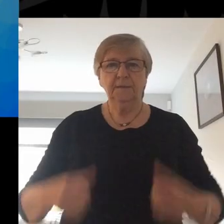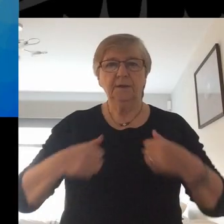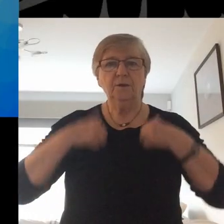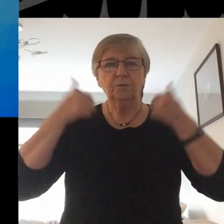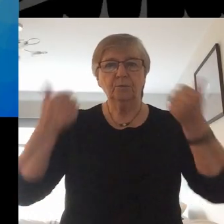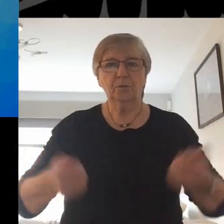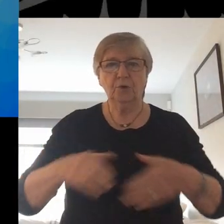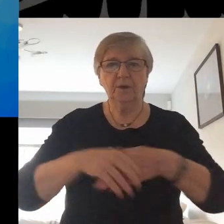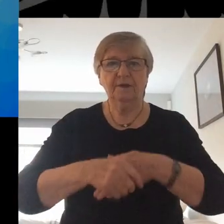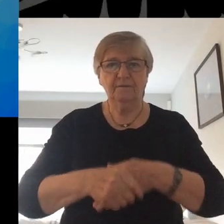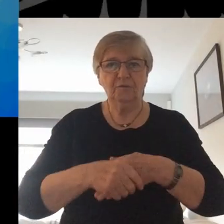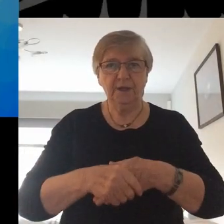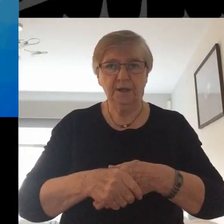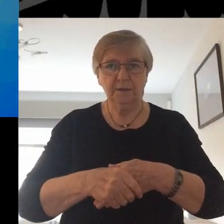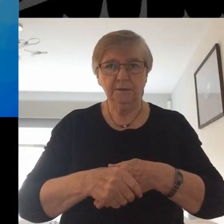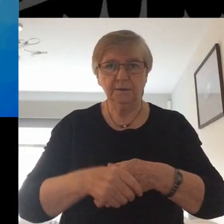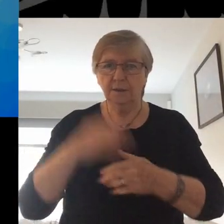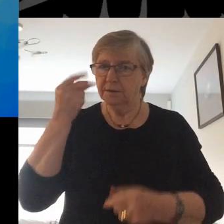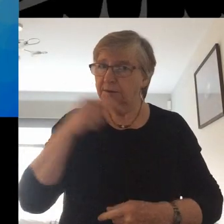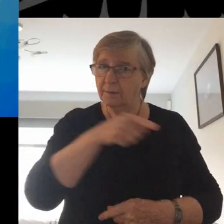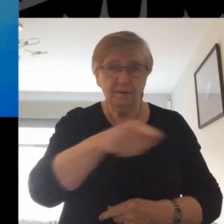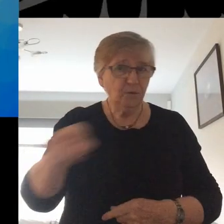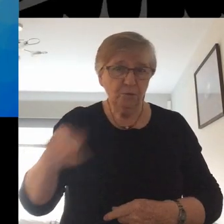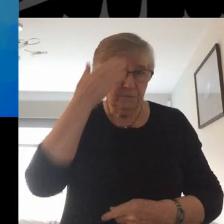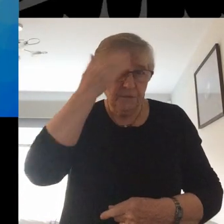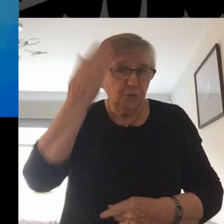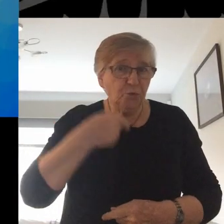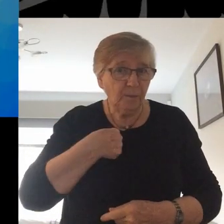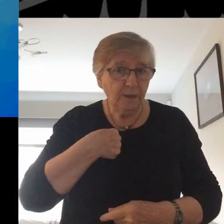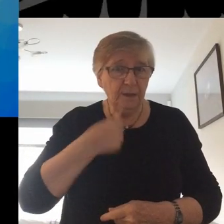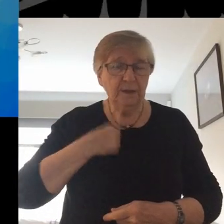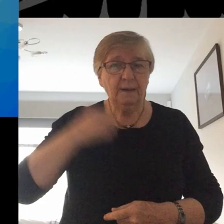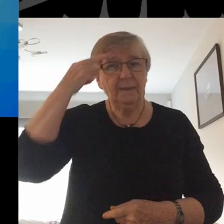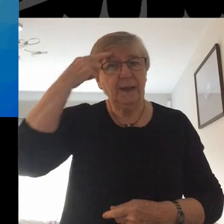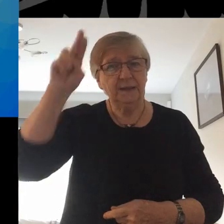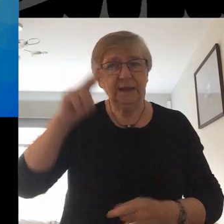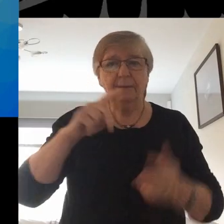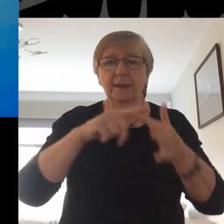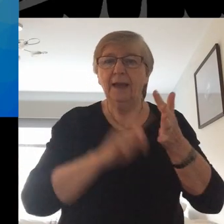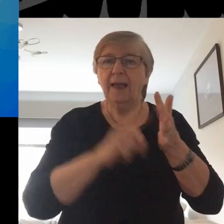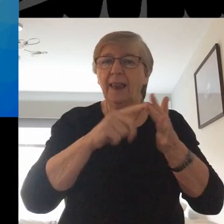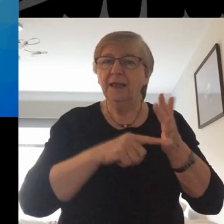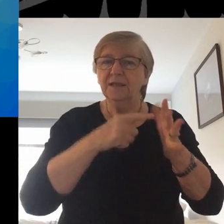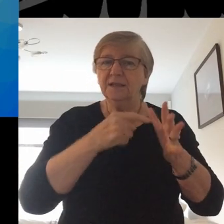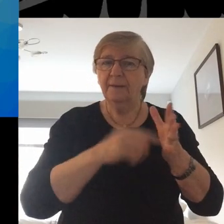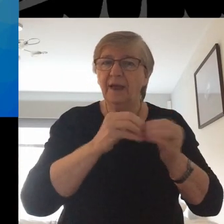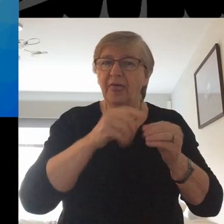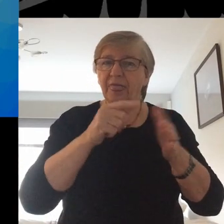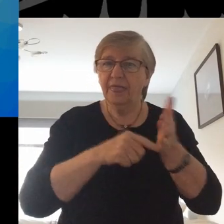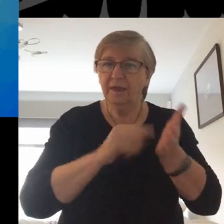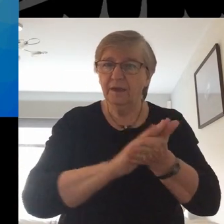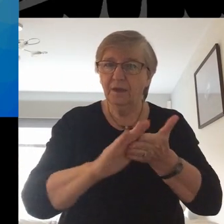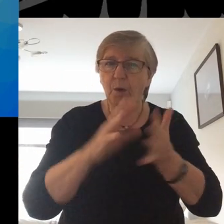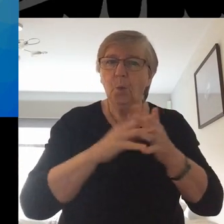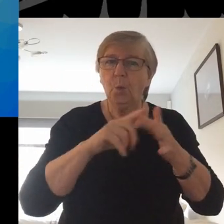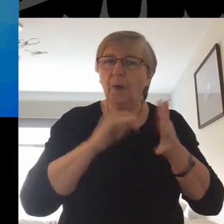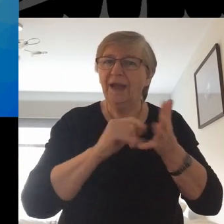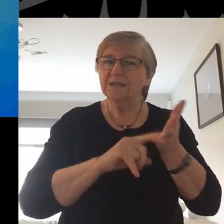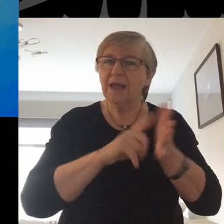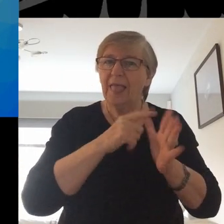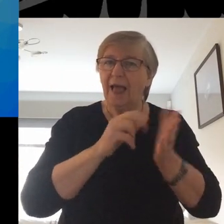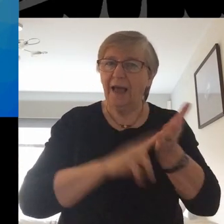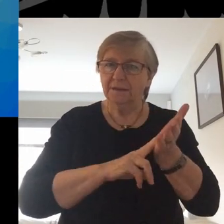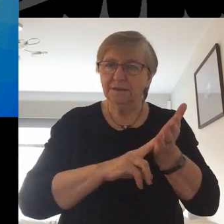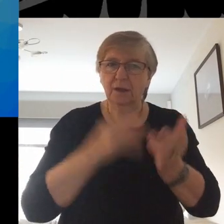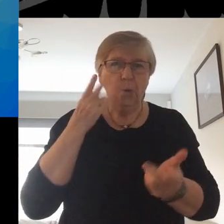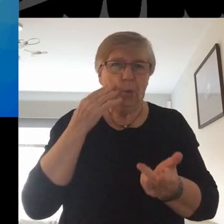Good morning, friends. For those of you who don't know me, my name is Elizabeth Westland. When this epidemic